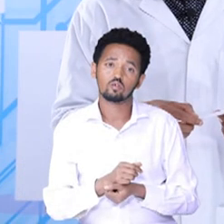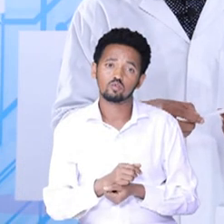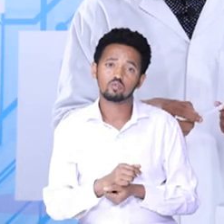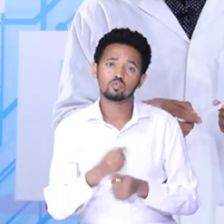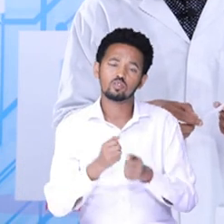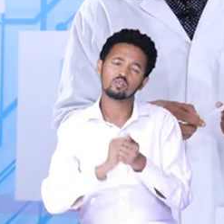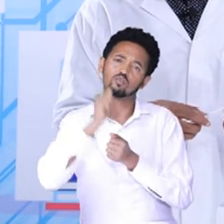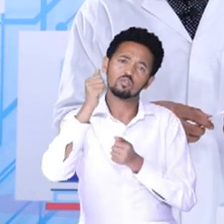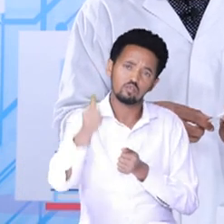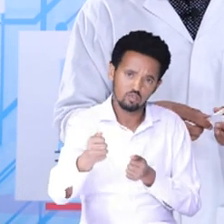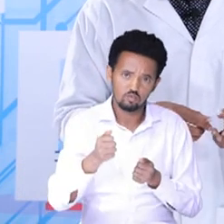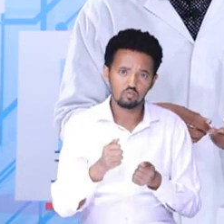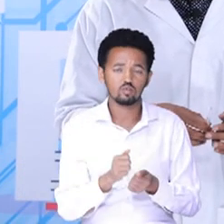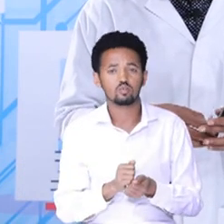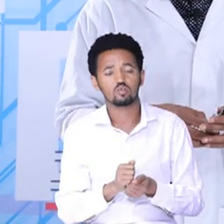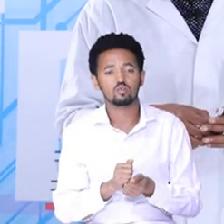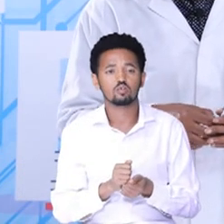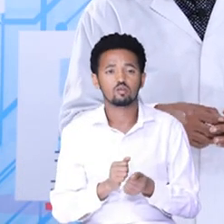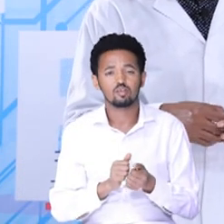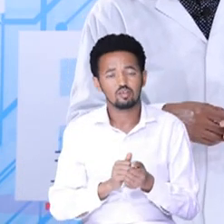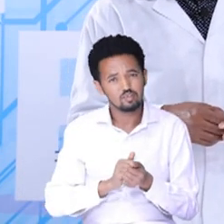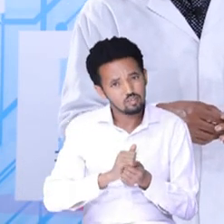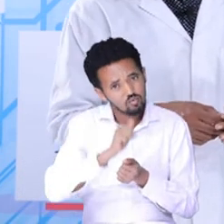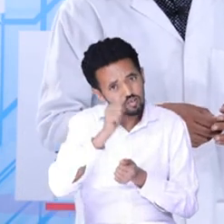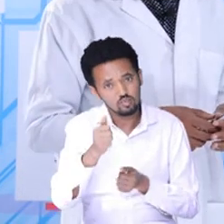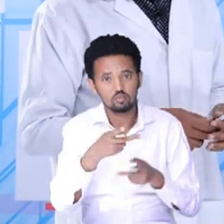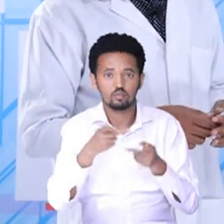as far as the density concerns.